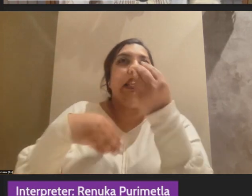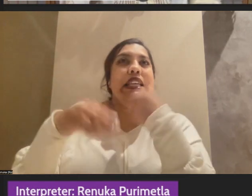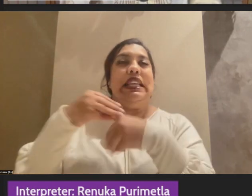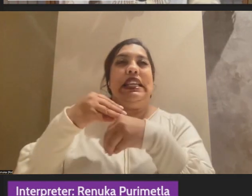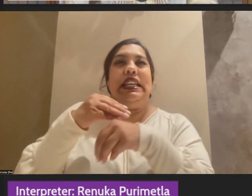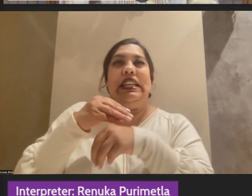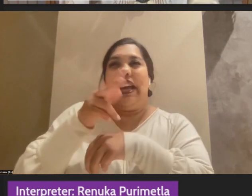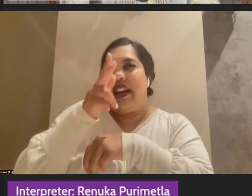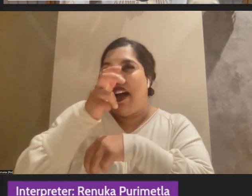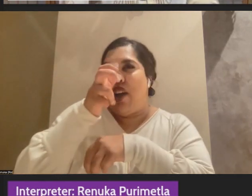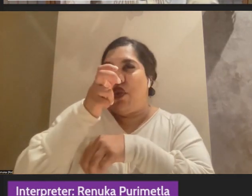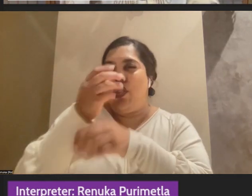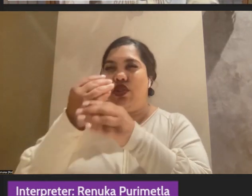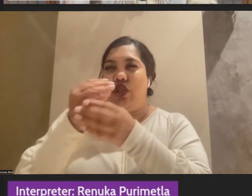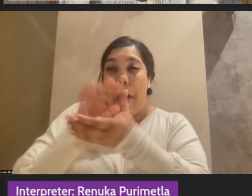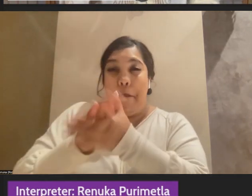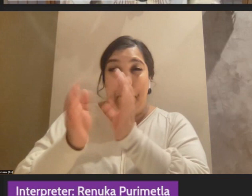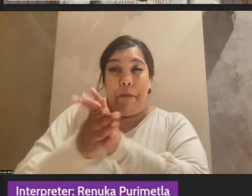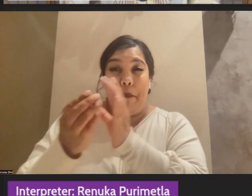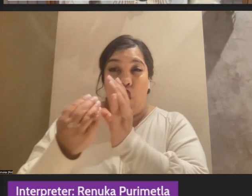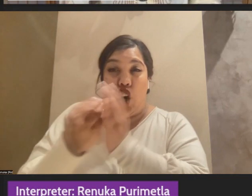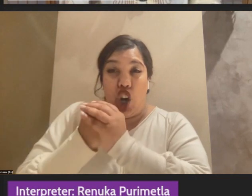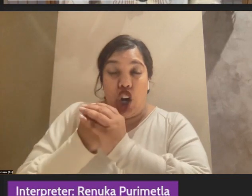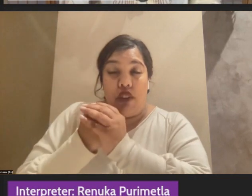possible? Yes, it's possible.